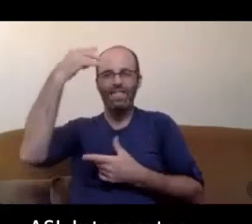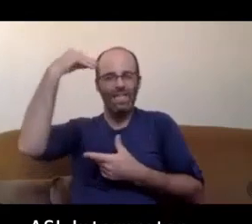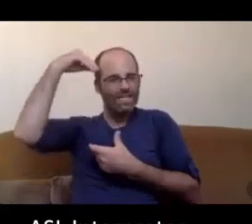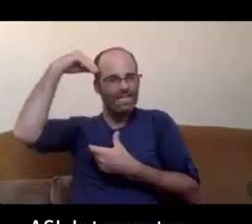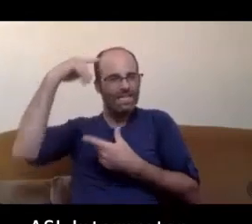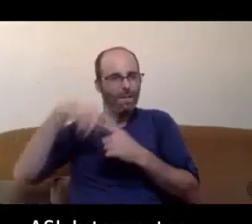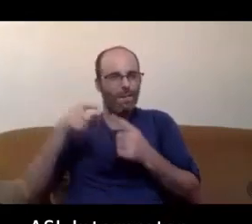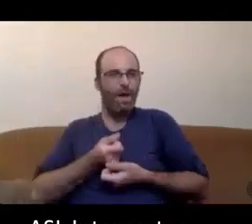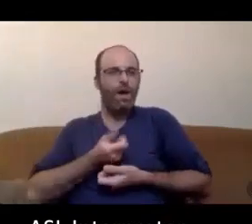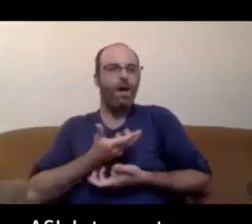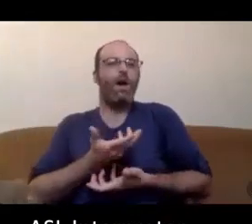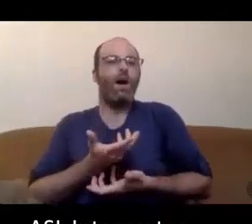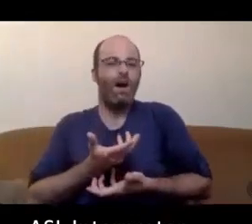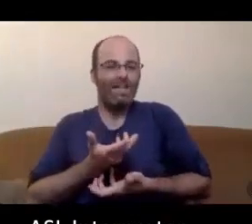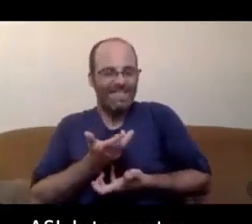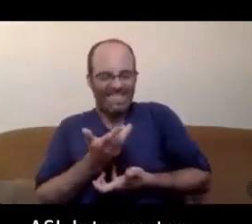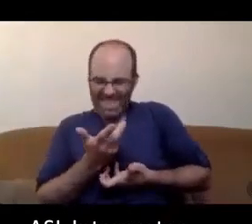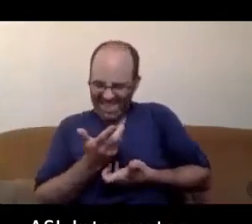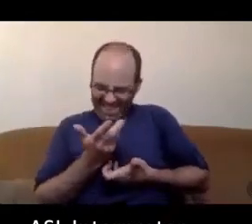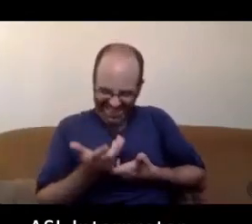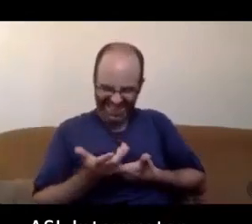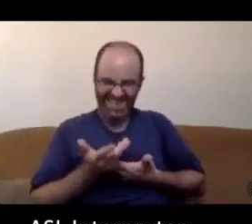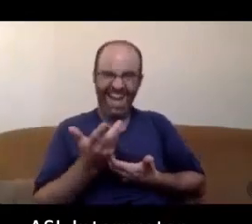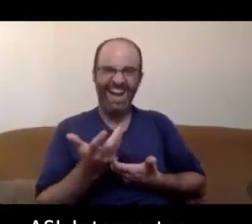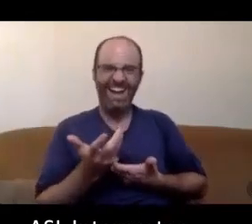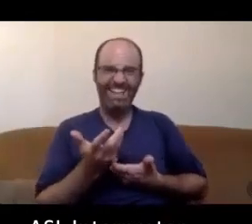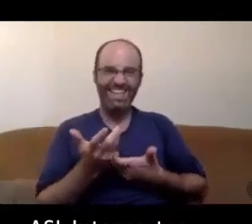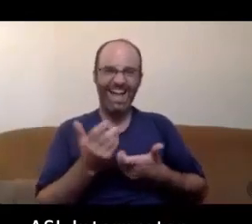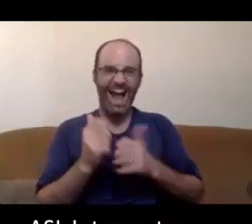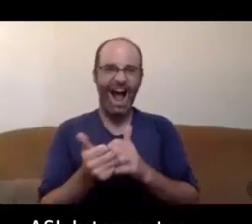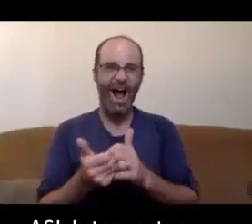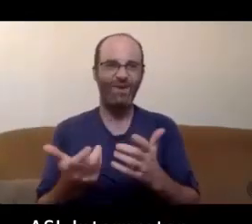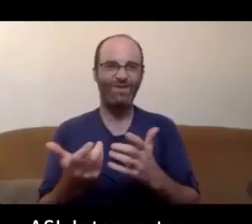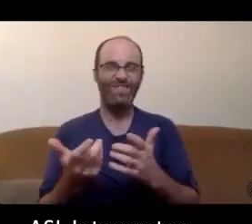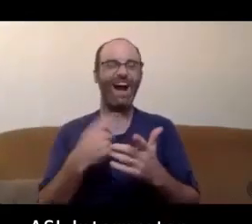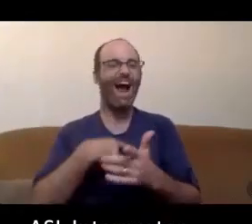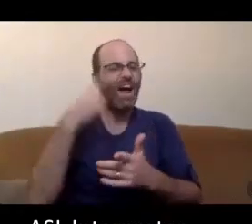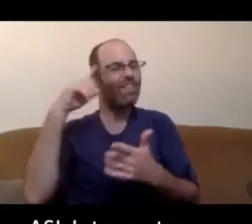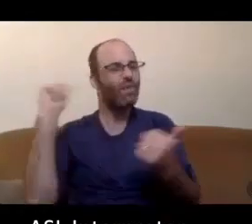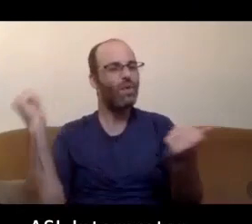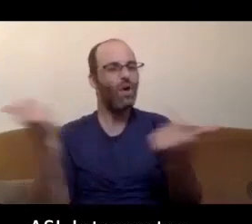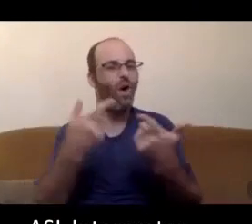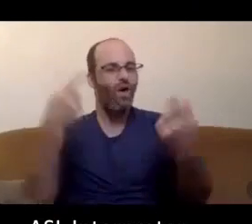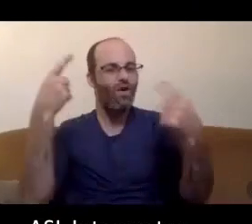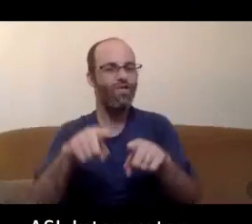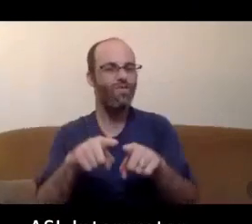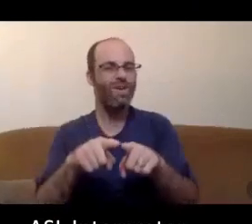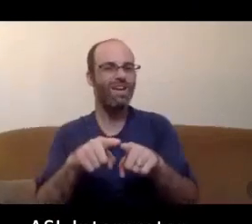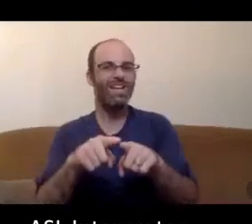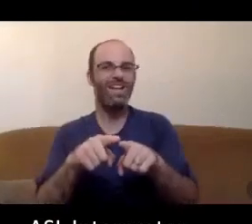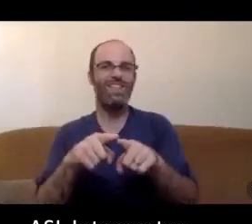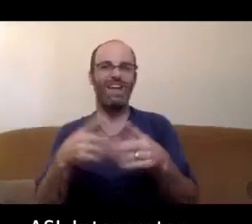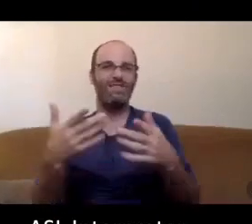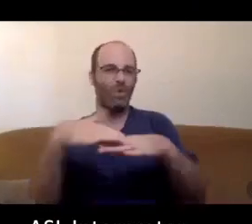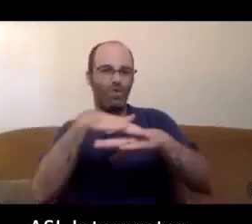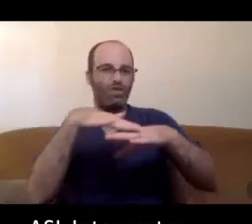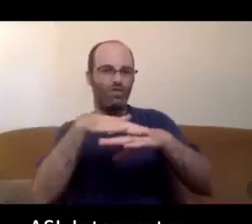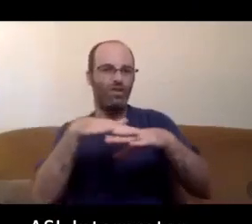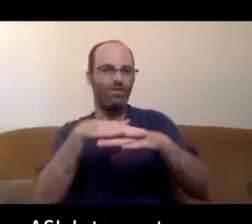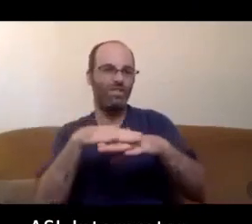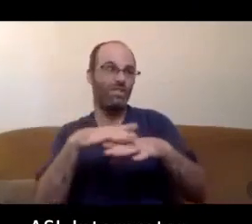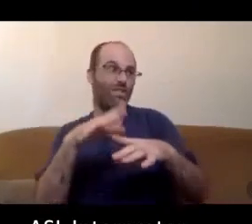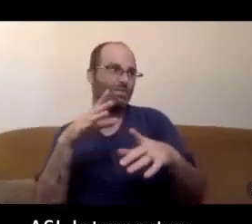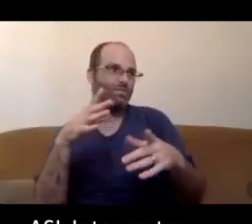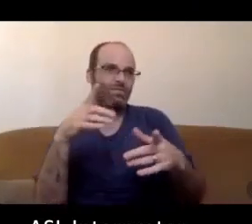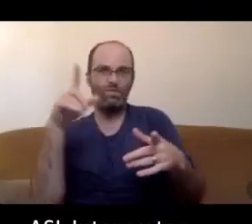Everyone agrees, I think, just kind of at face value, that it's something that people should do. But there's so few people,